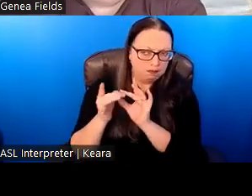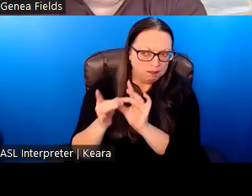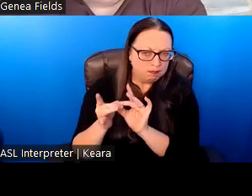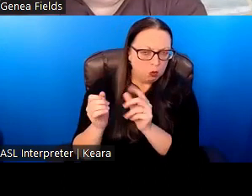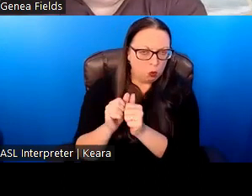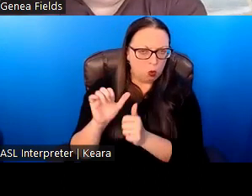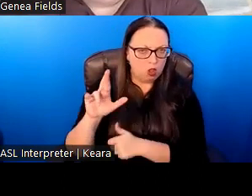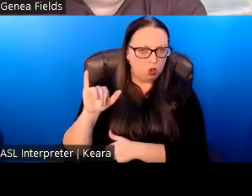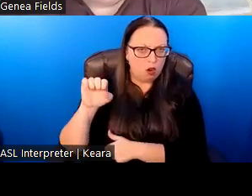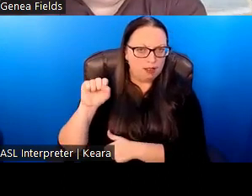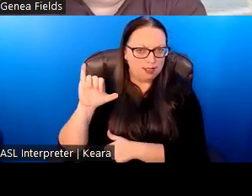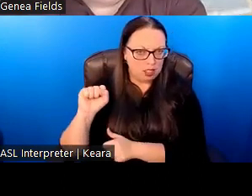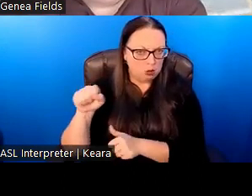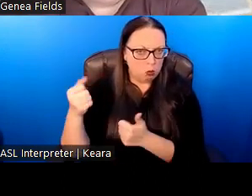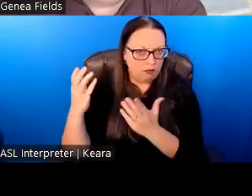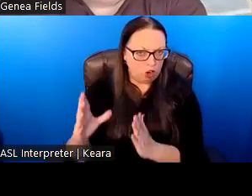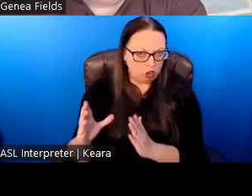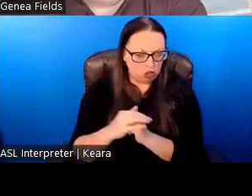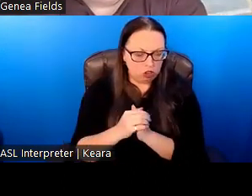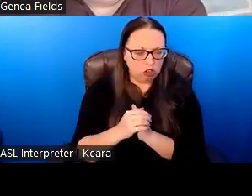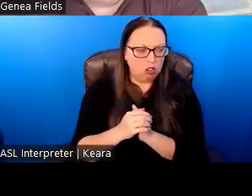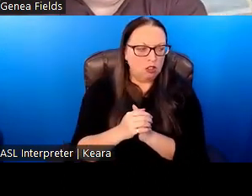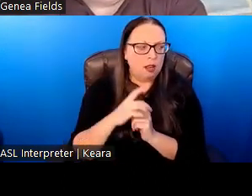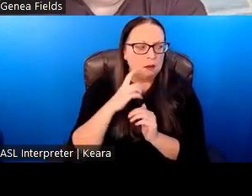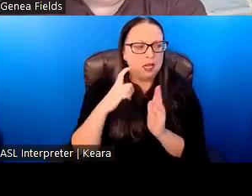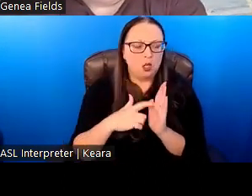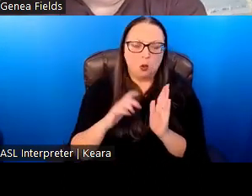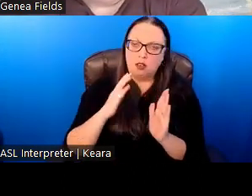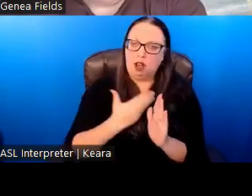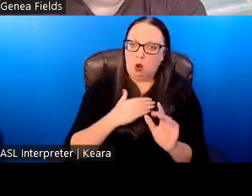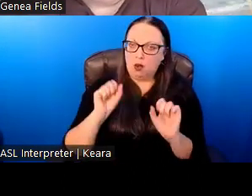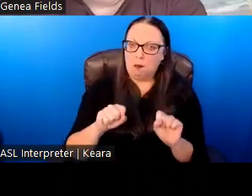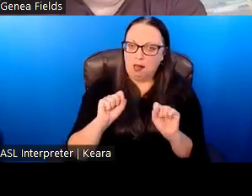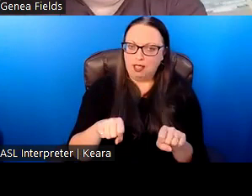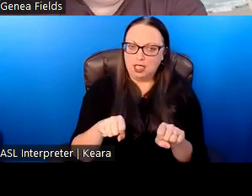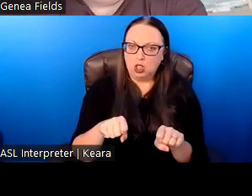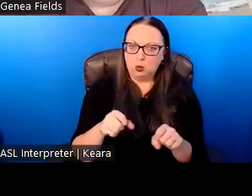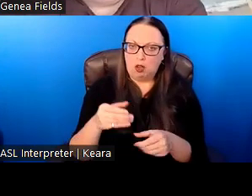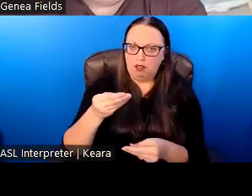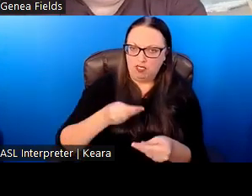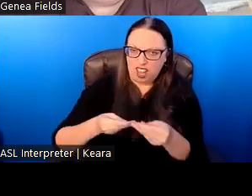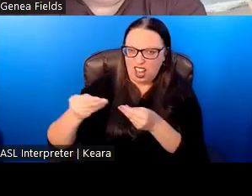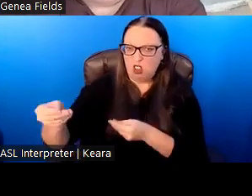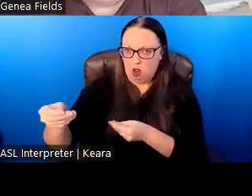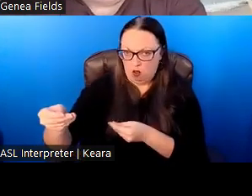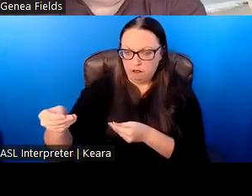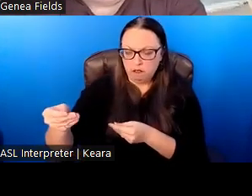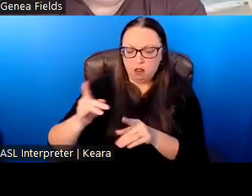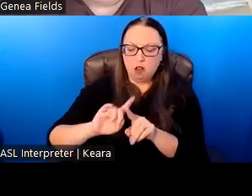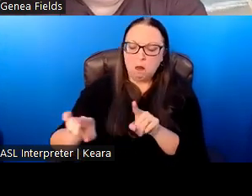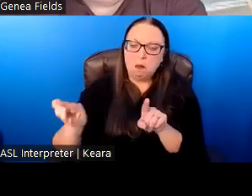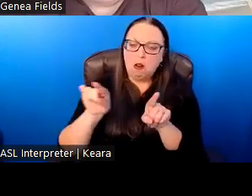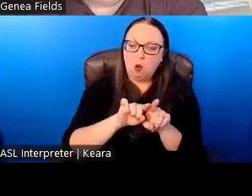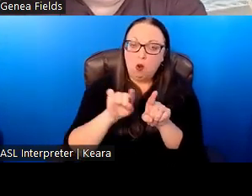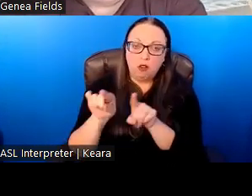crisis providers. And I noted, our ability to kind of hand up, but I think often